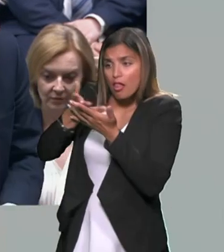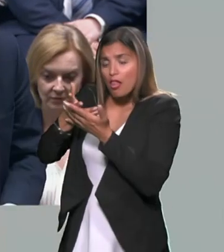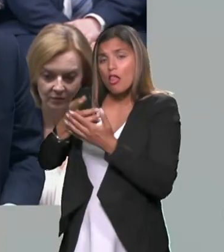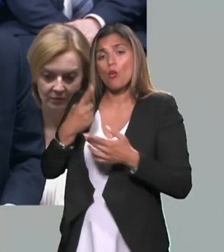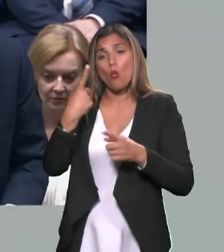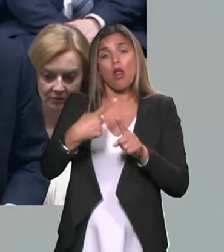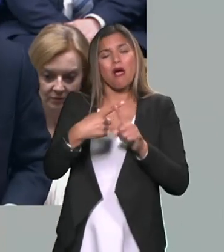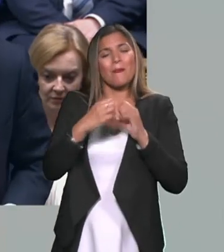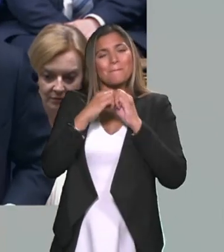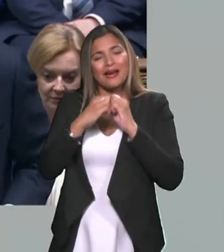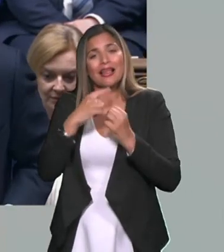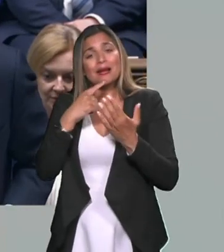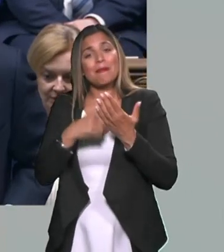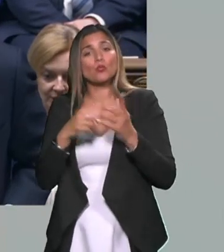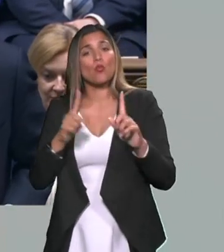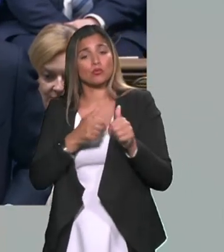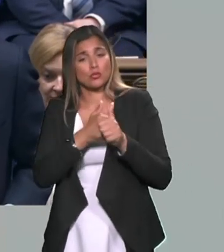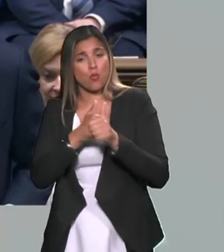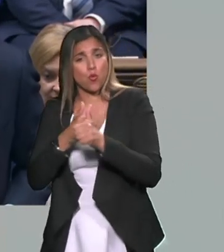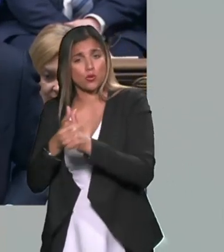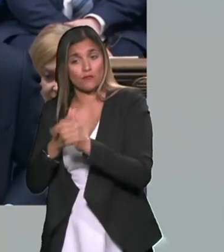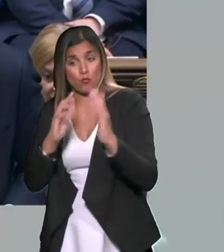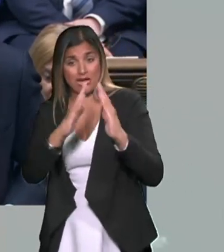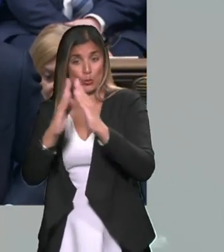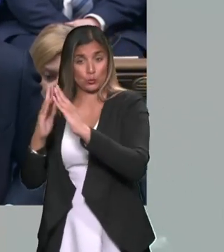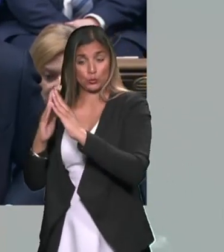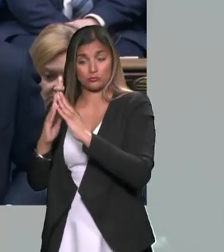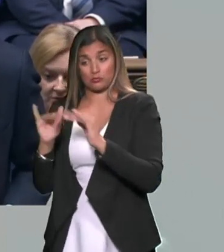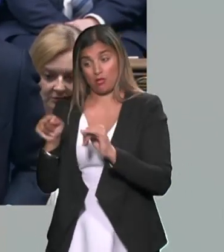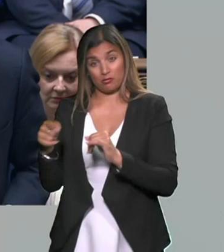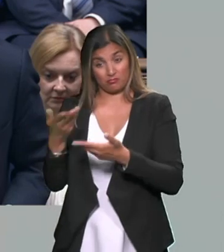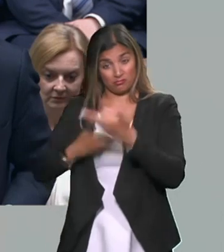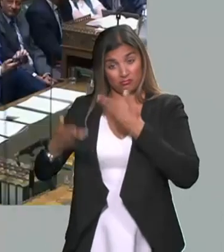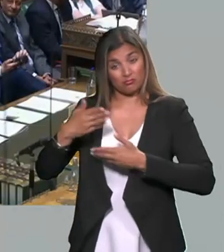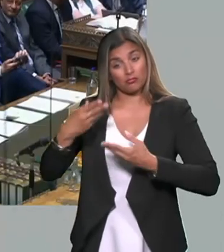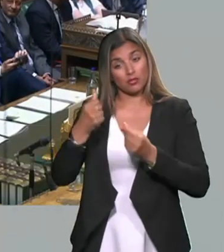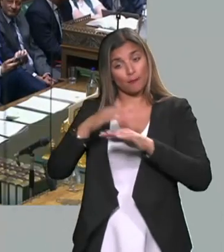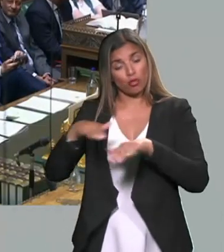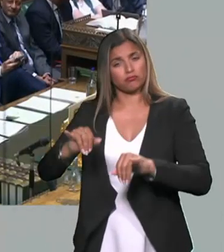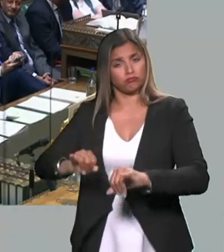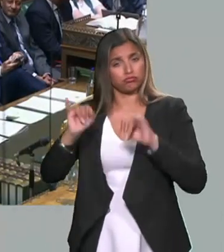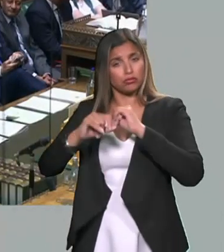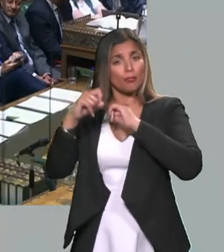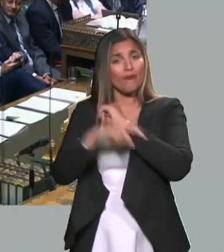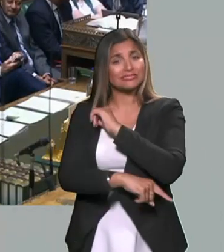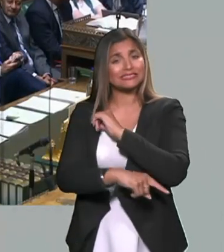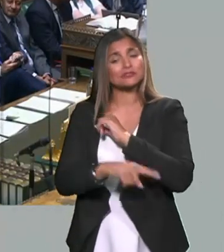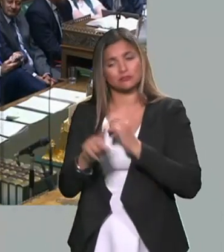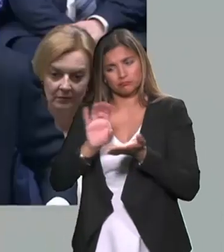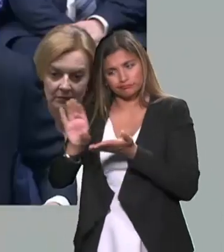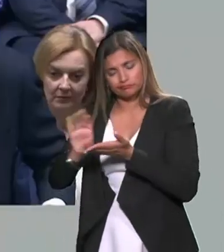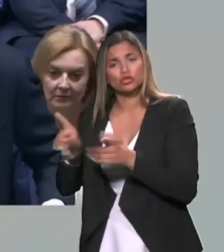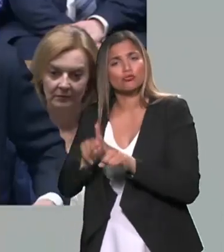household support fund to get the families such as those she mentions through the tough times, and we will come out very